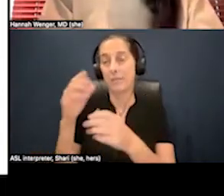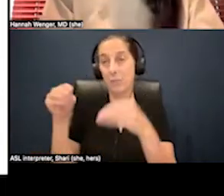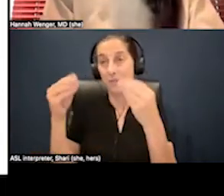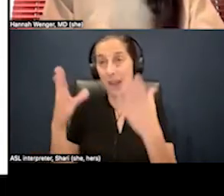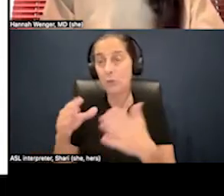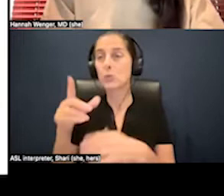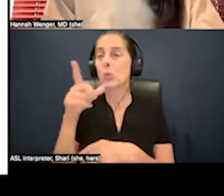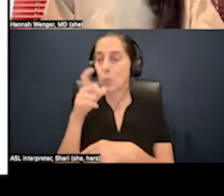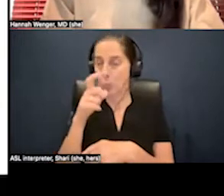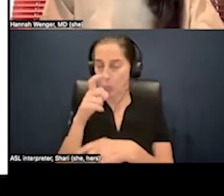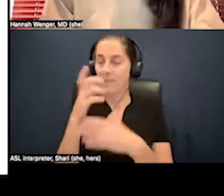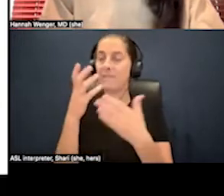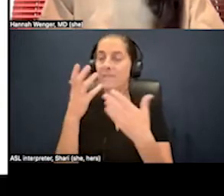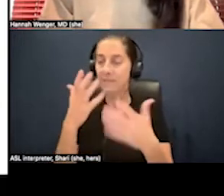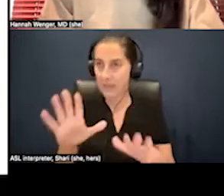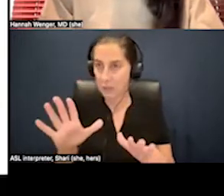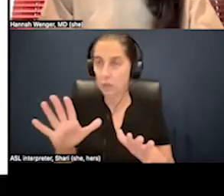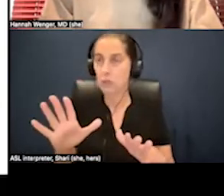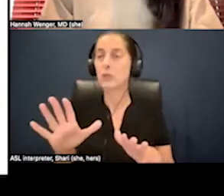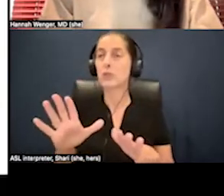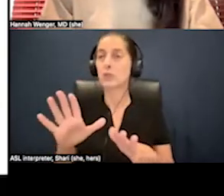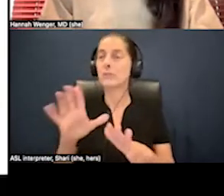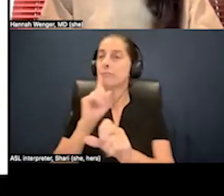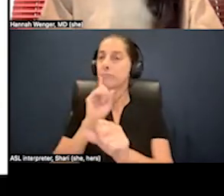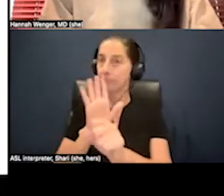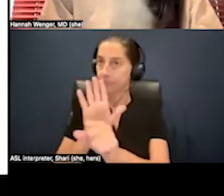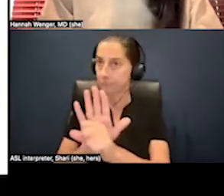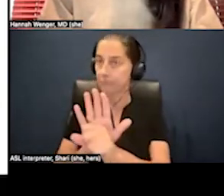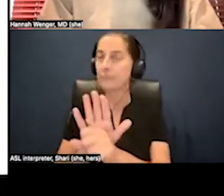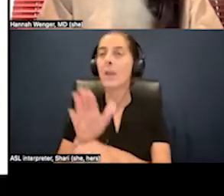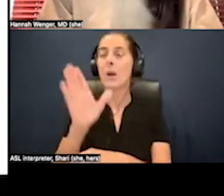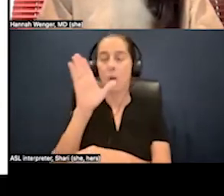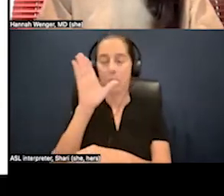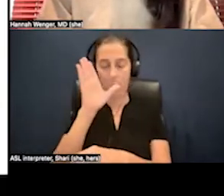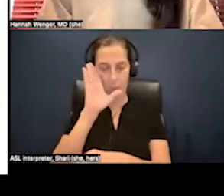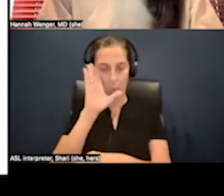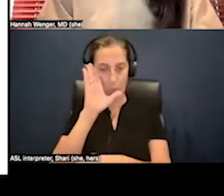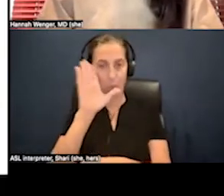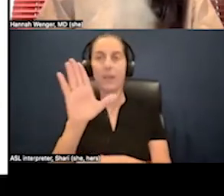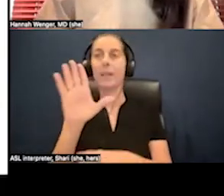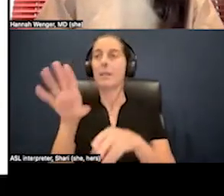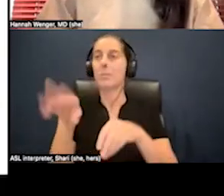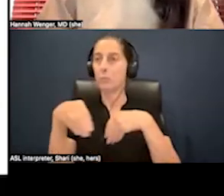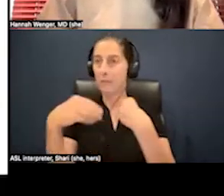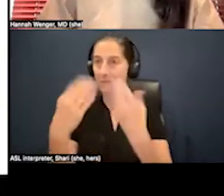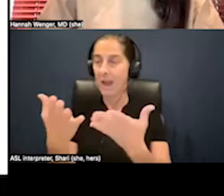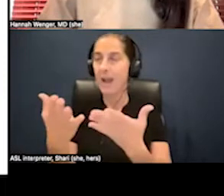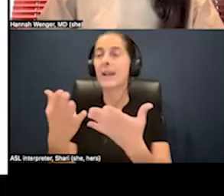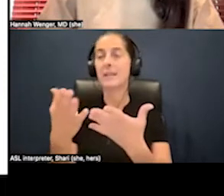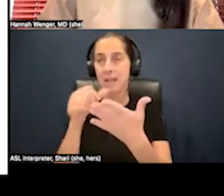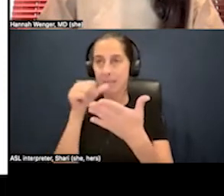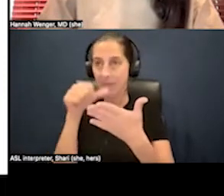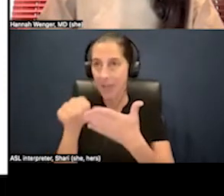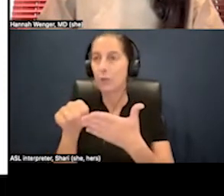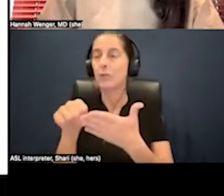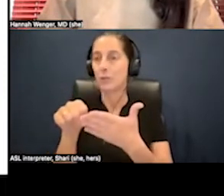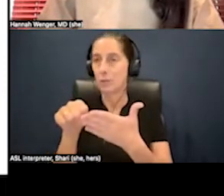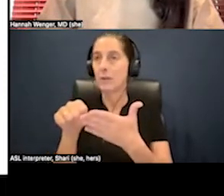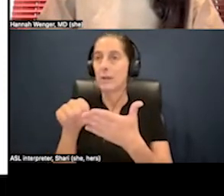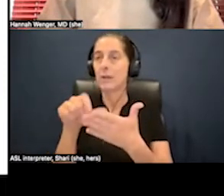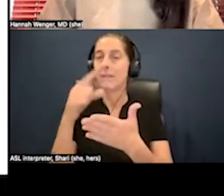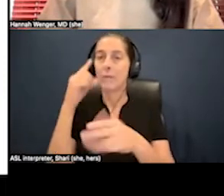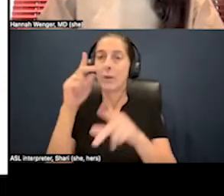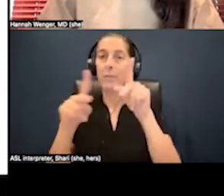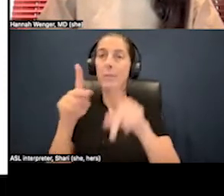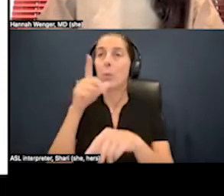to making it easy to get support letters if folks need them to access gender affirming surgery or